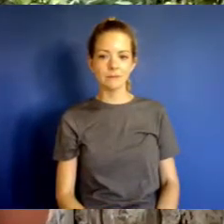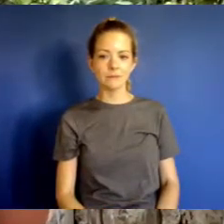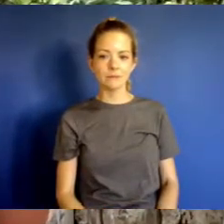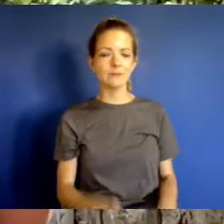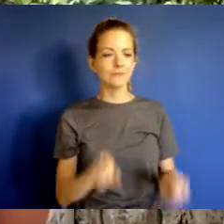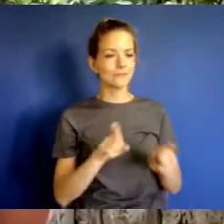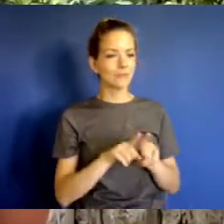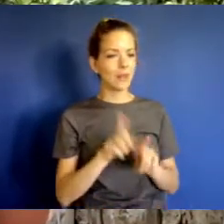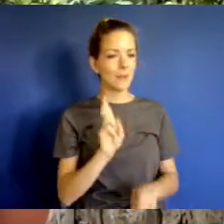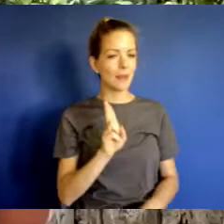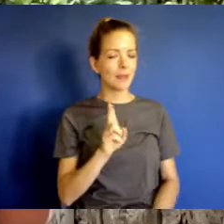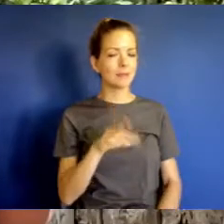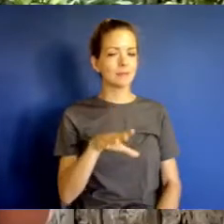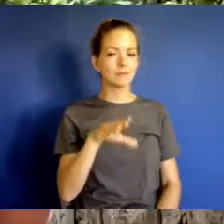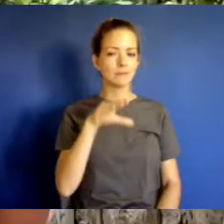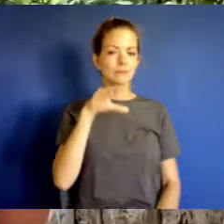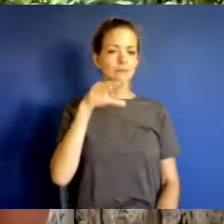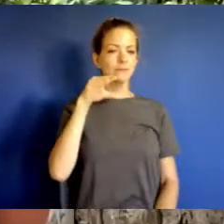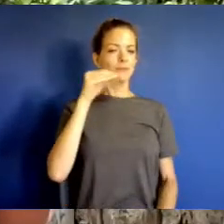And a little bit more.